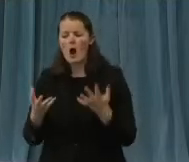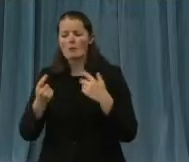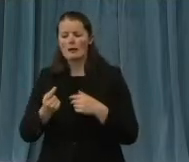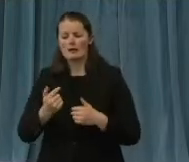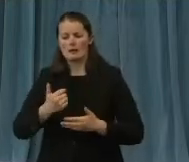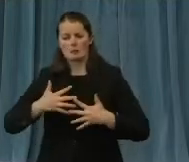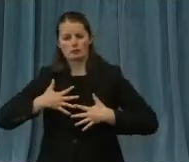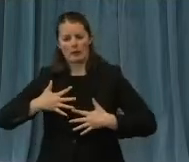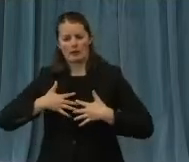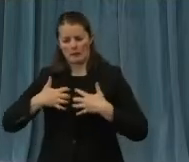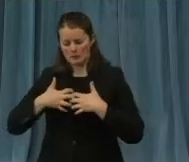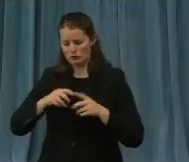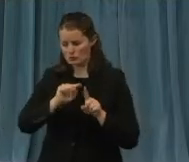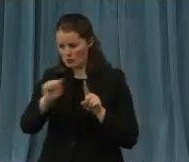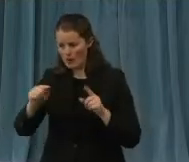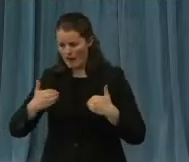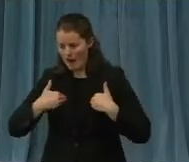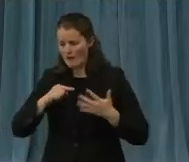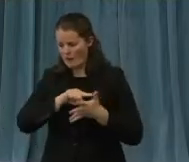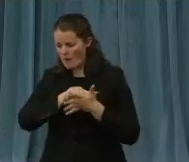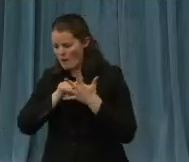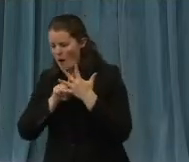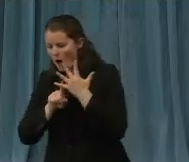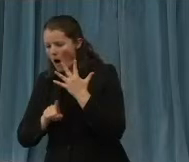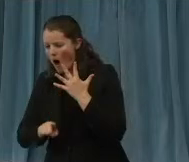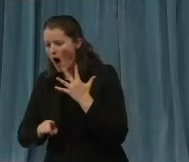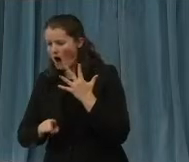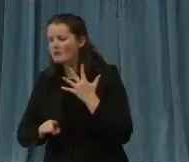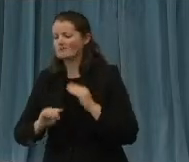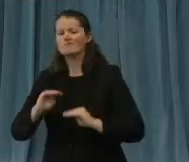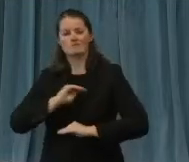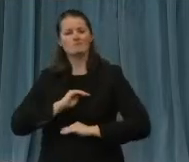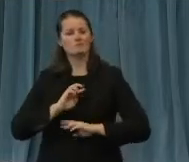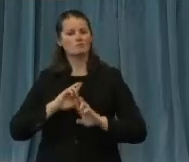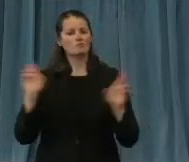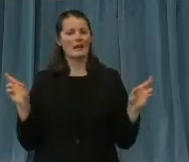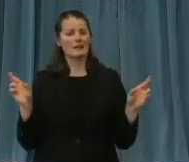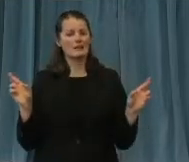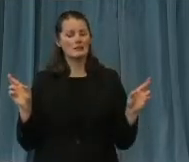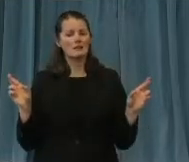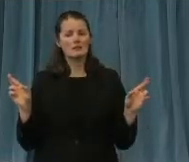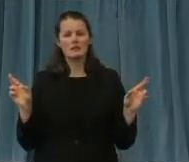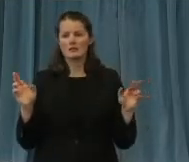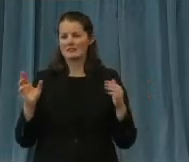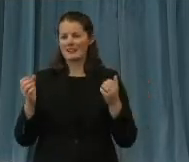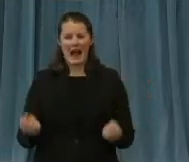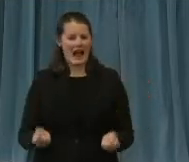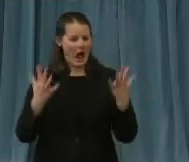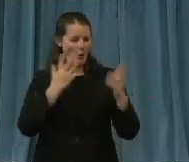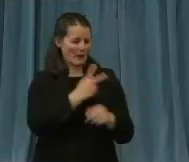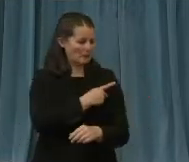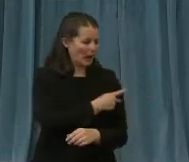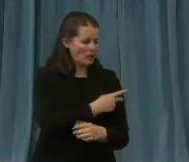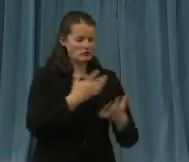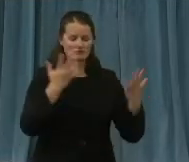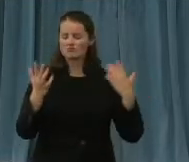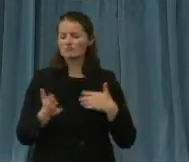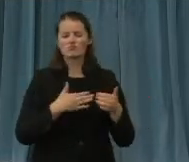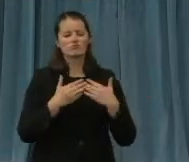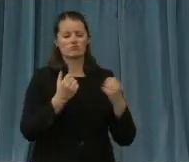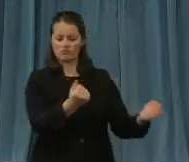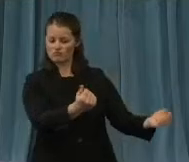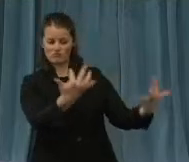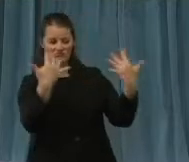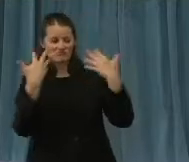plenty of capacity to handle anything at this point that comes our way in the next few days or